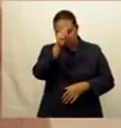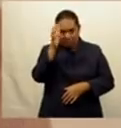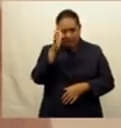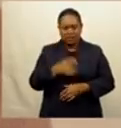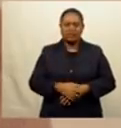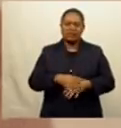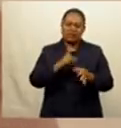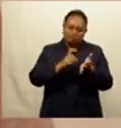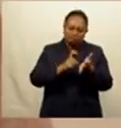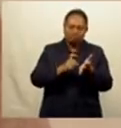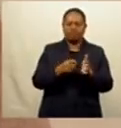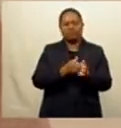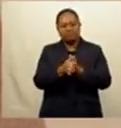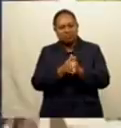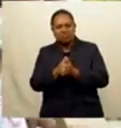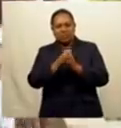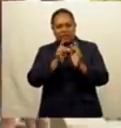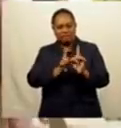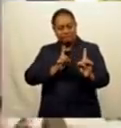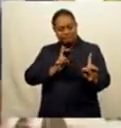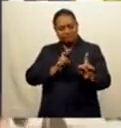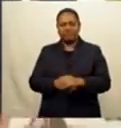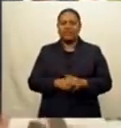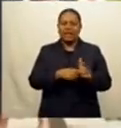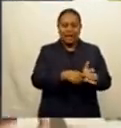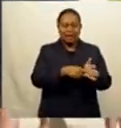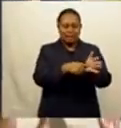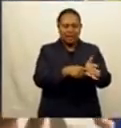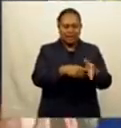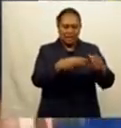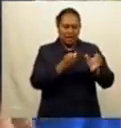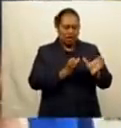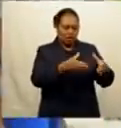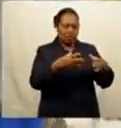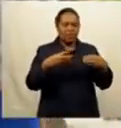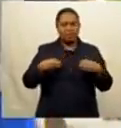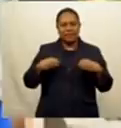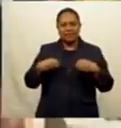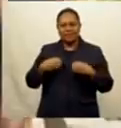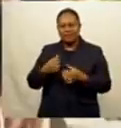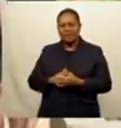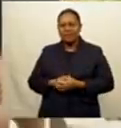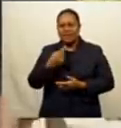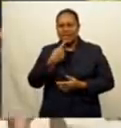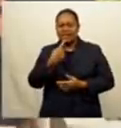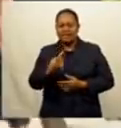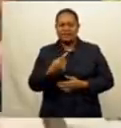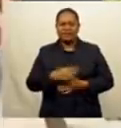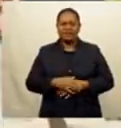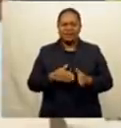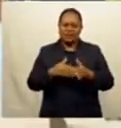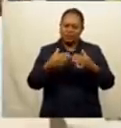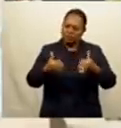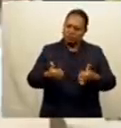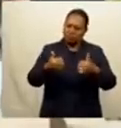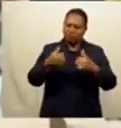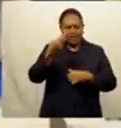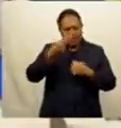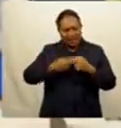sanitizers, please have the distance. The Lambasa Chamber of Commerce says the ease of restriction is great news for the